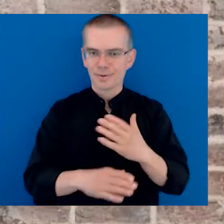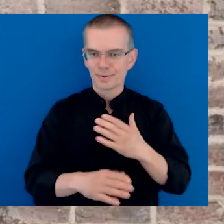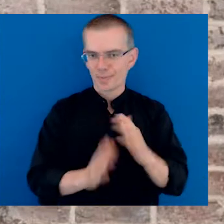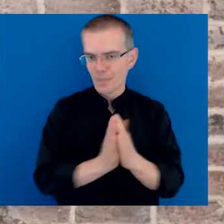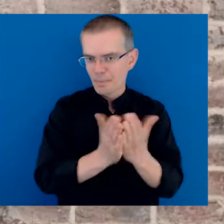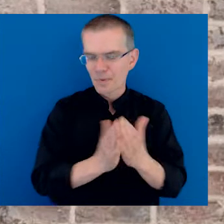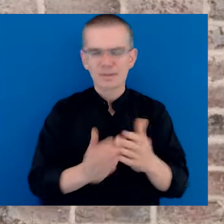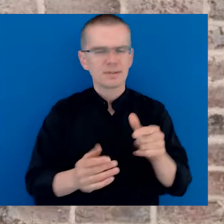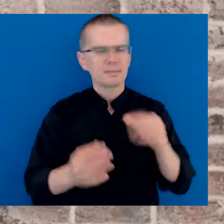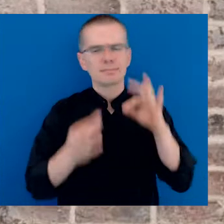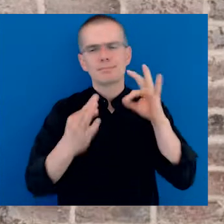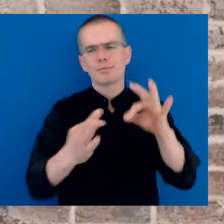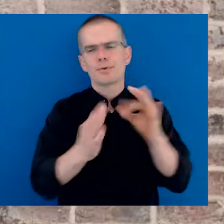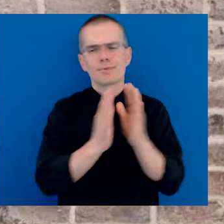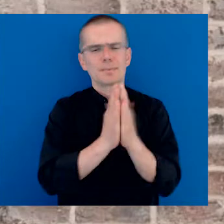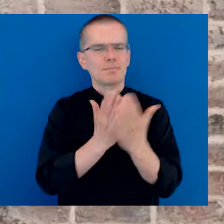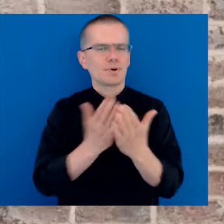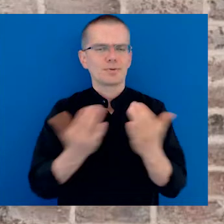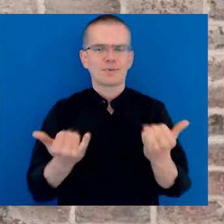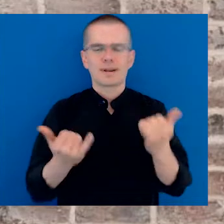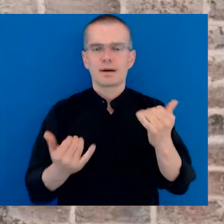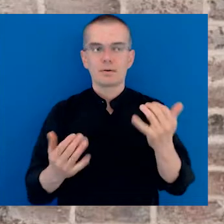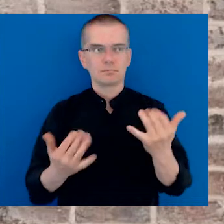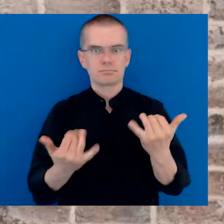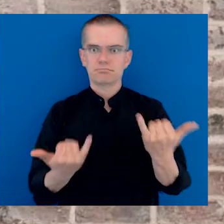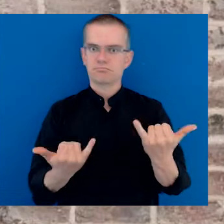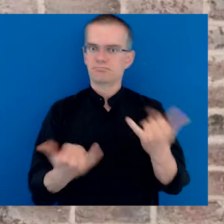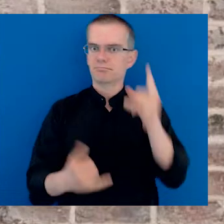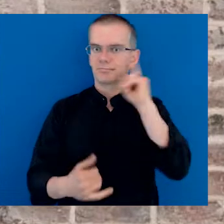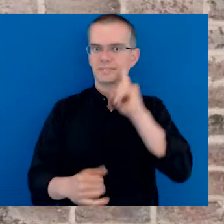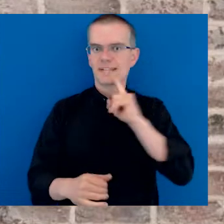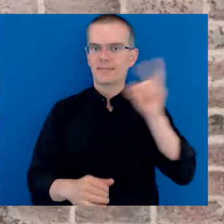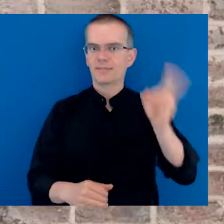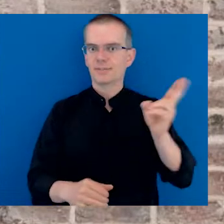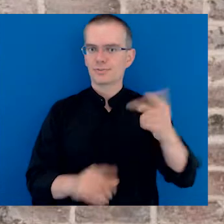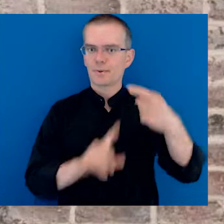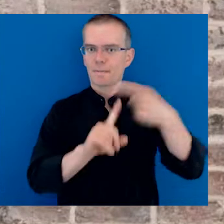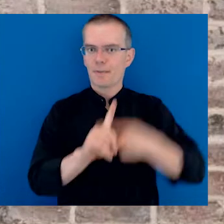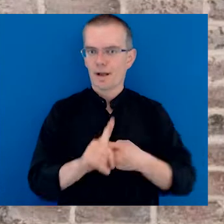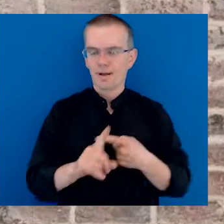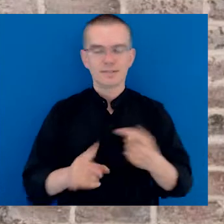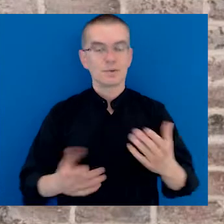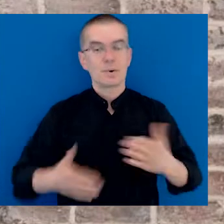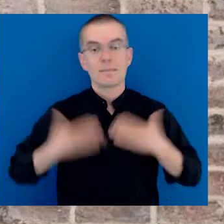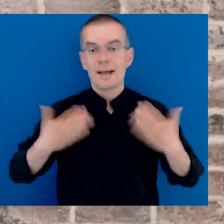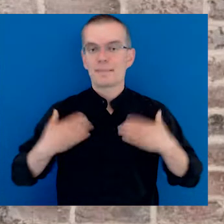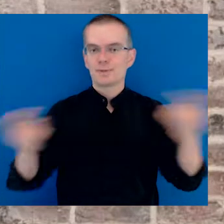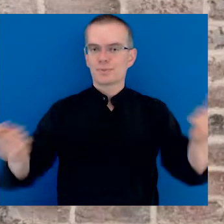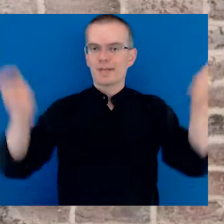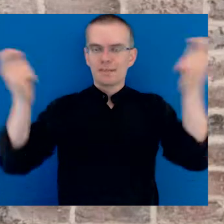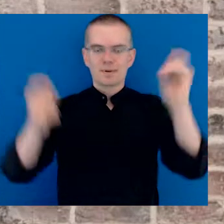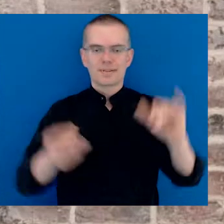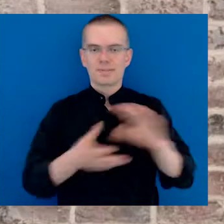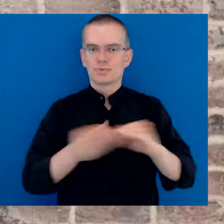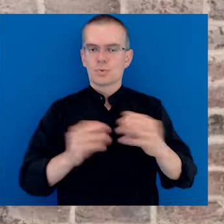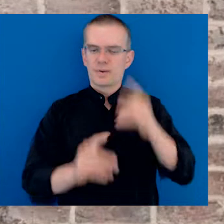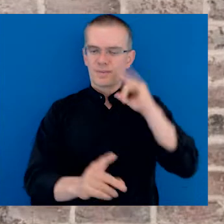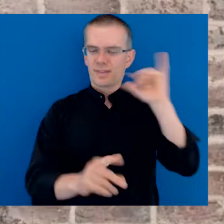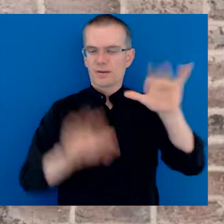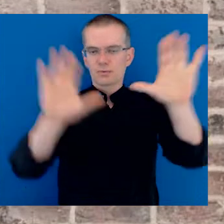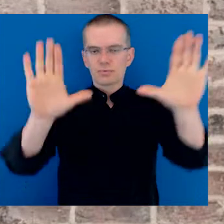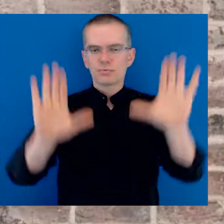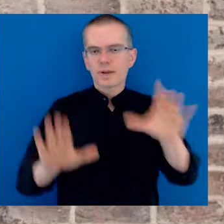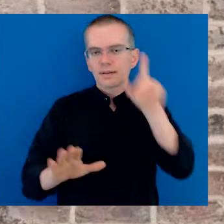is a perfect book for now. It's Deaf History Month, and I'm so happy to celebrate the story of this